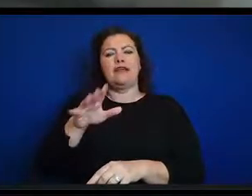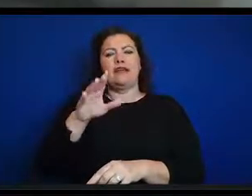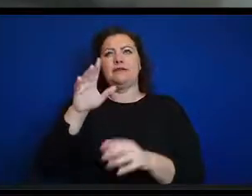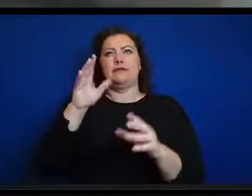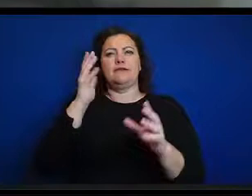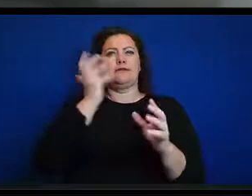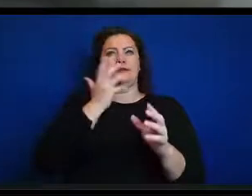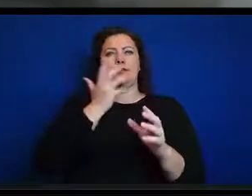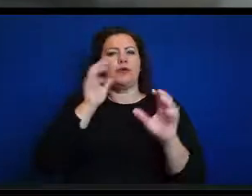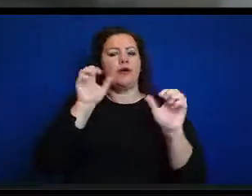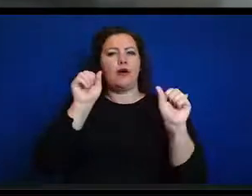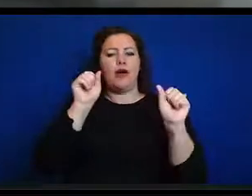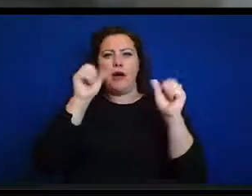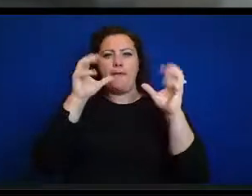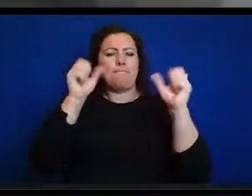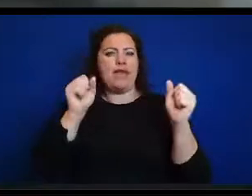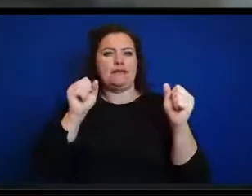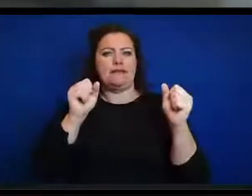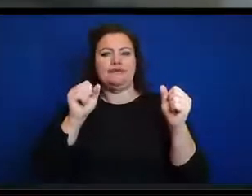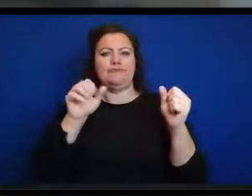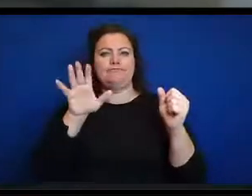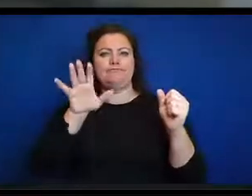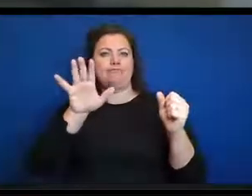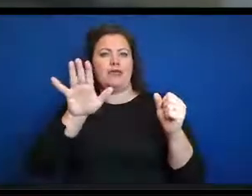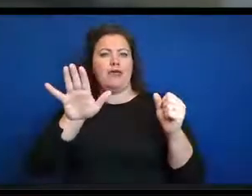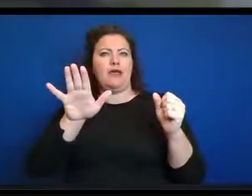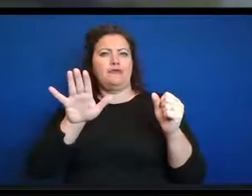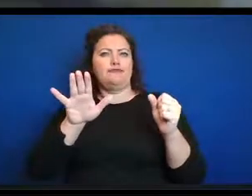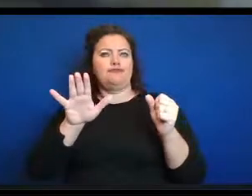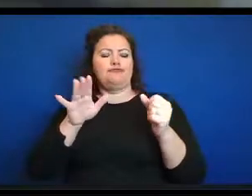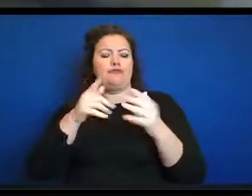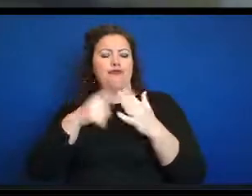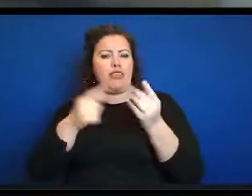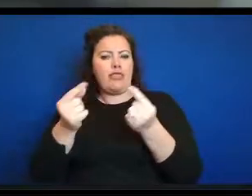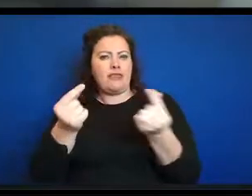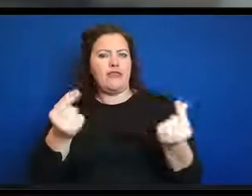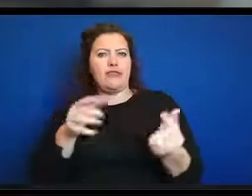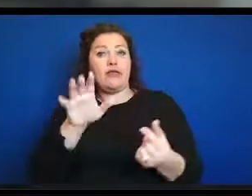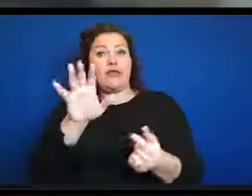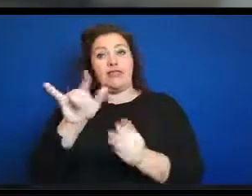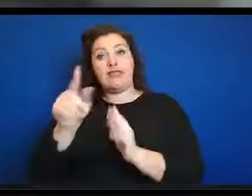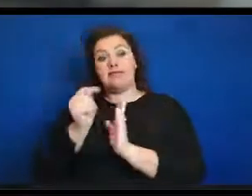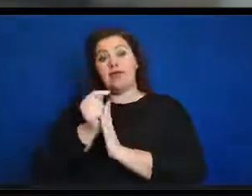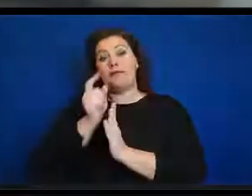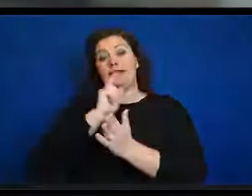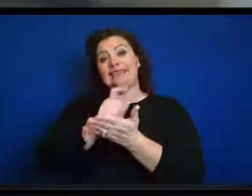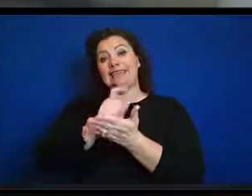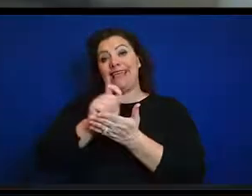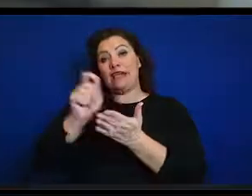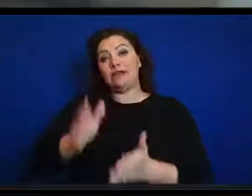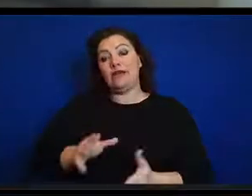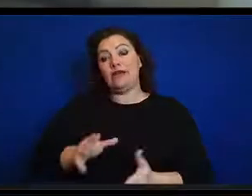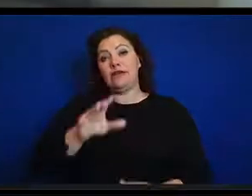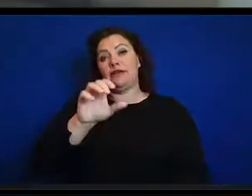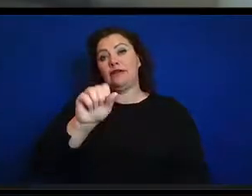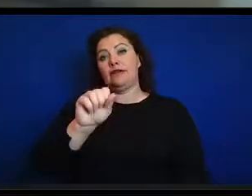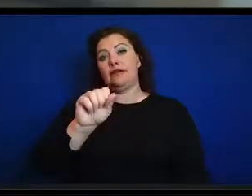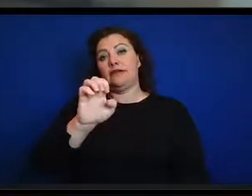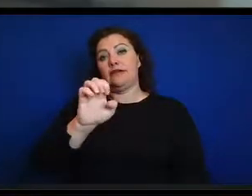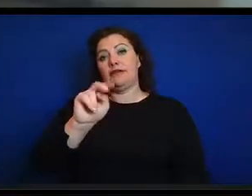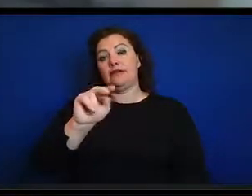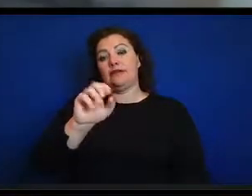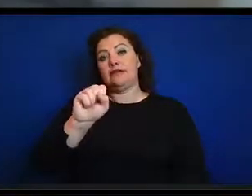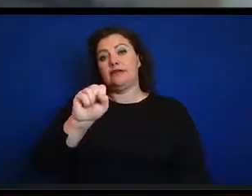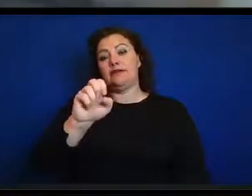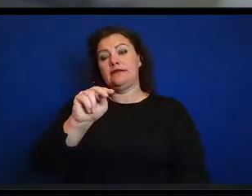amazing feat that then Secretary Cisneros took the Atlanta model and codified